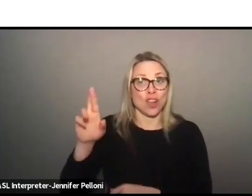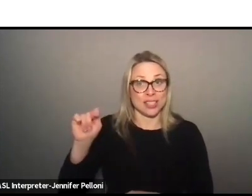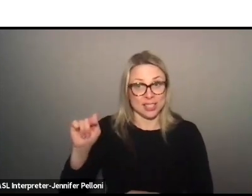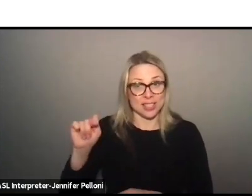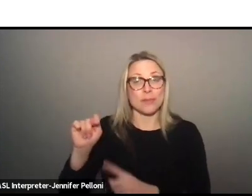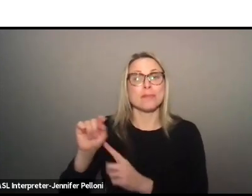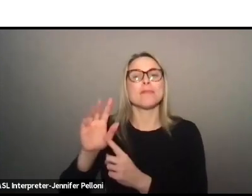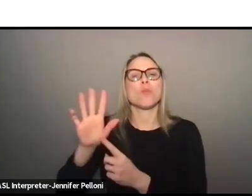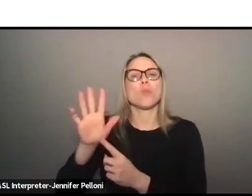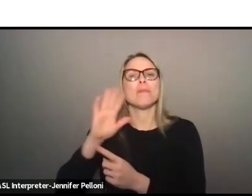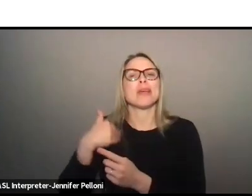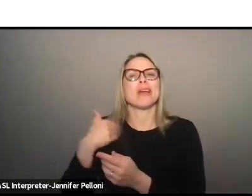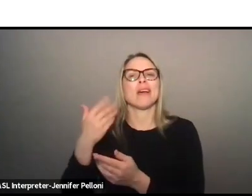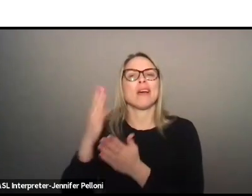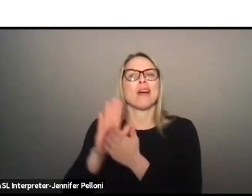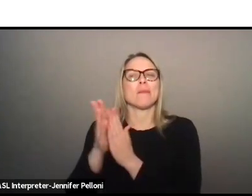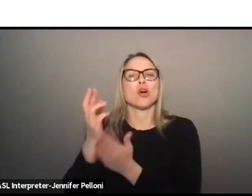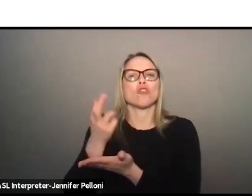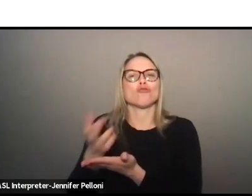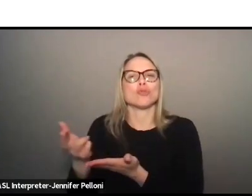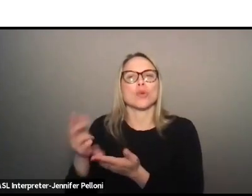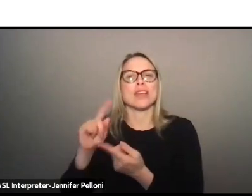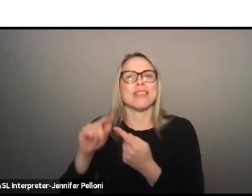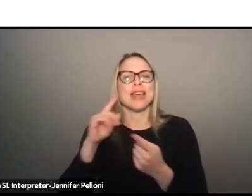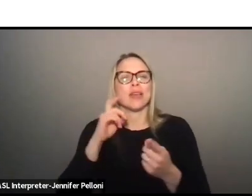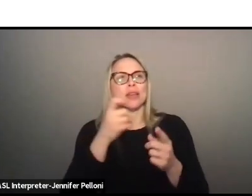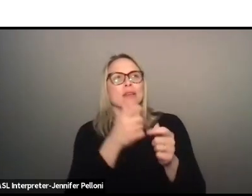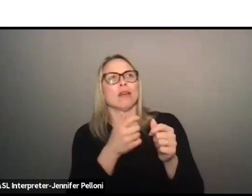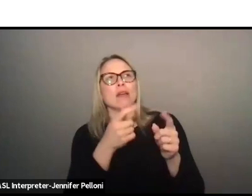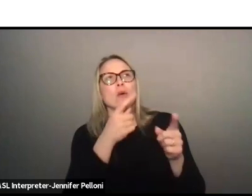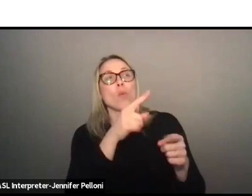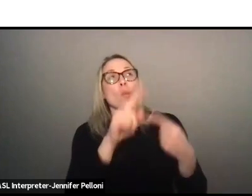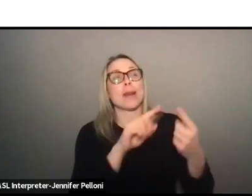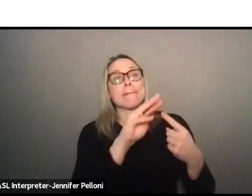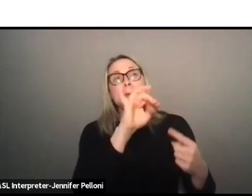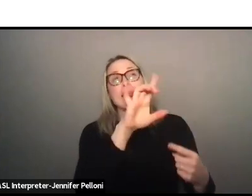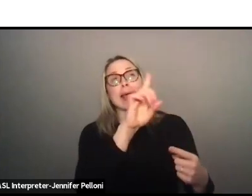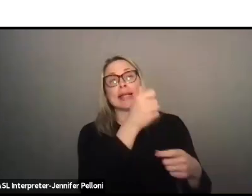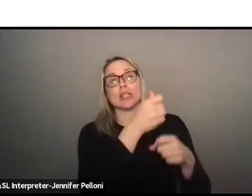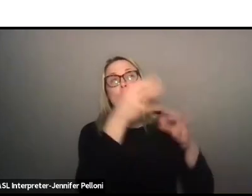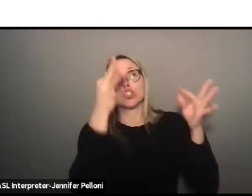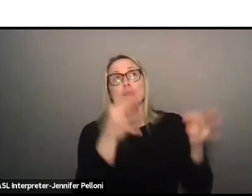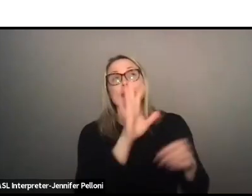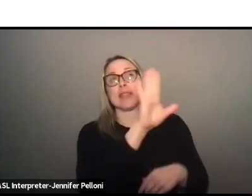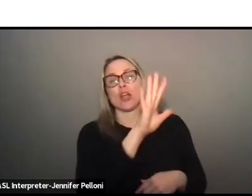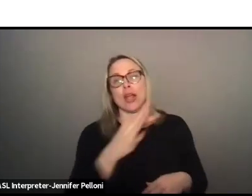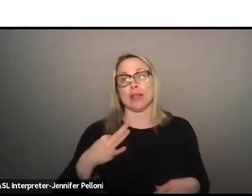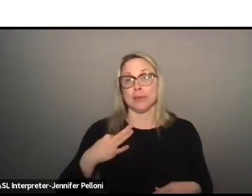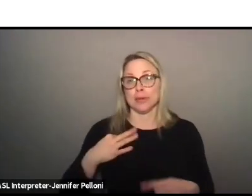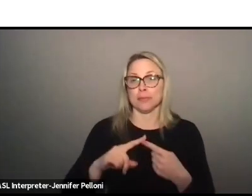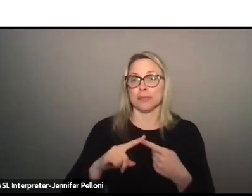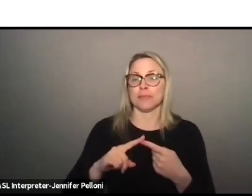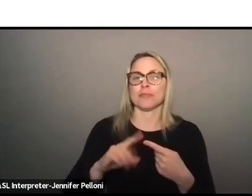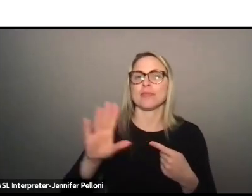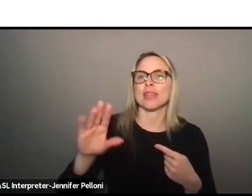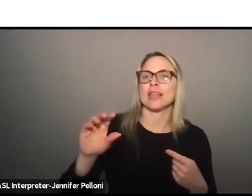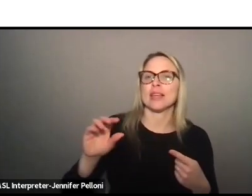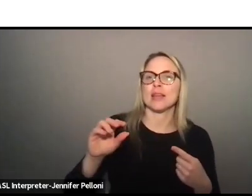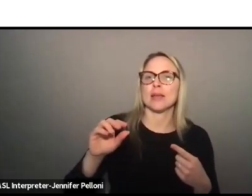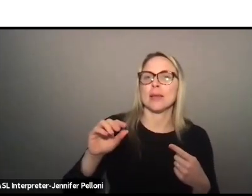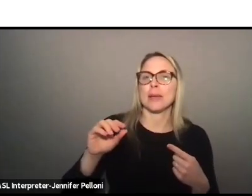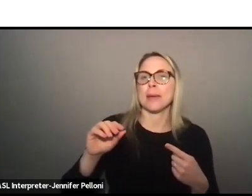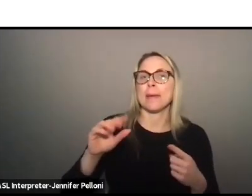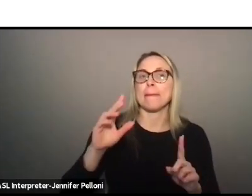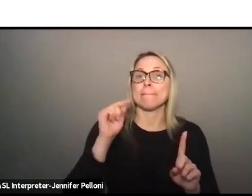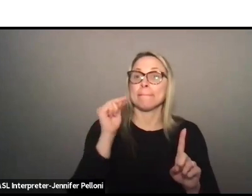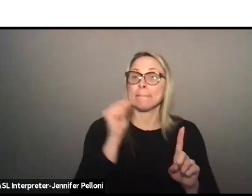when determining eligibility for Medicaid. So the three exceptions are a standalone or individual